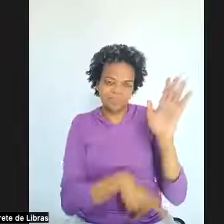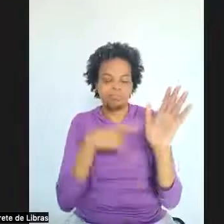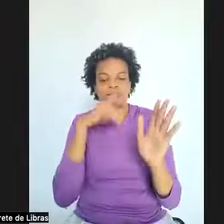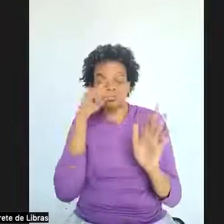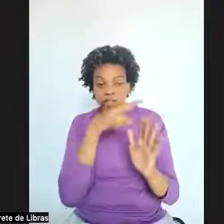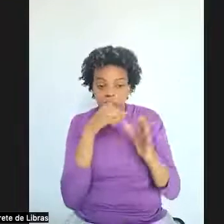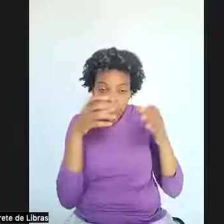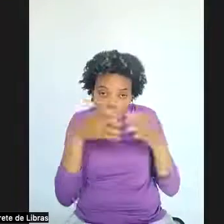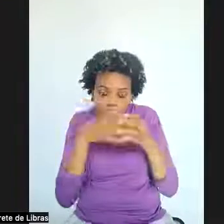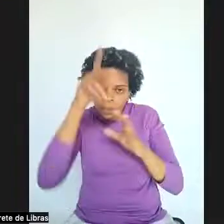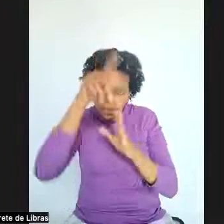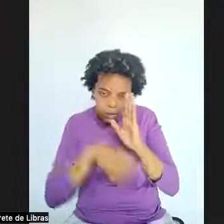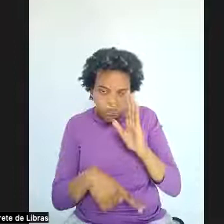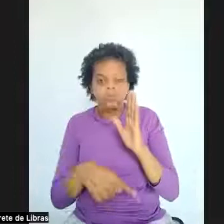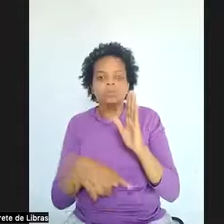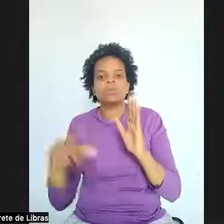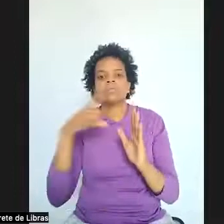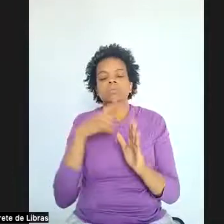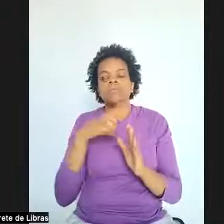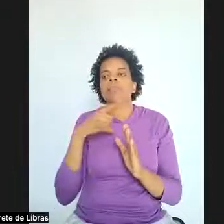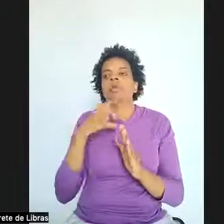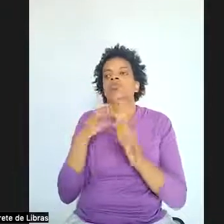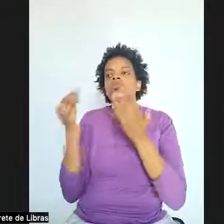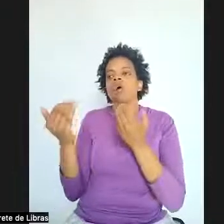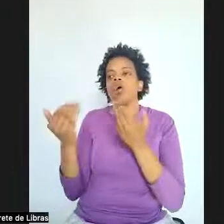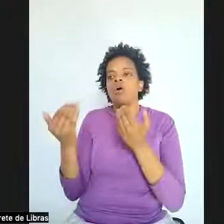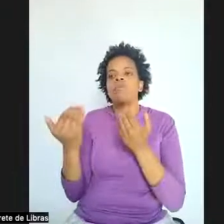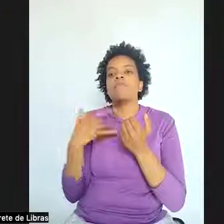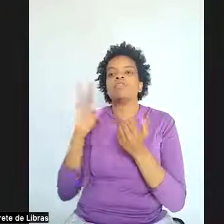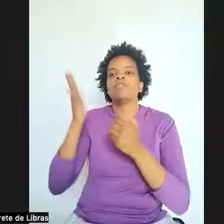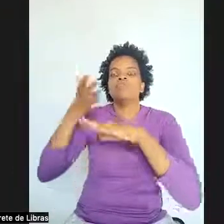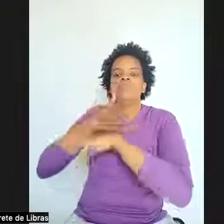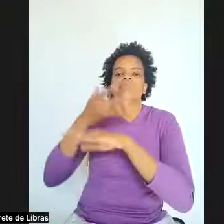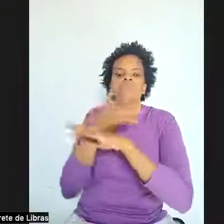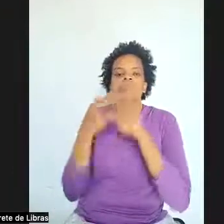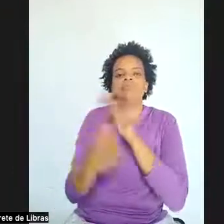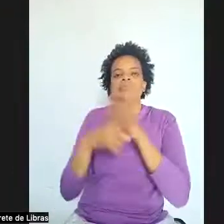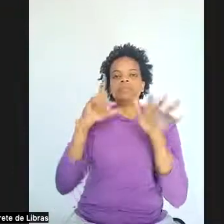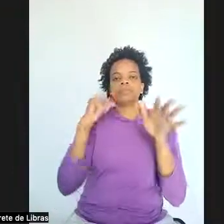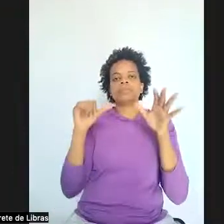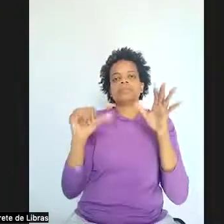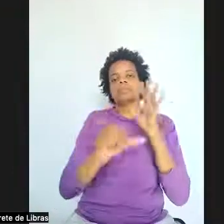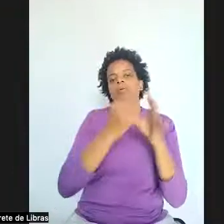because this collective is always coordinated by former